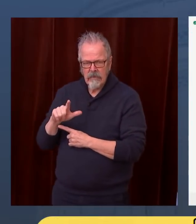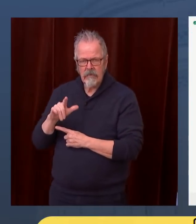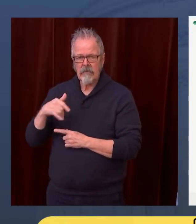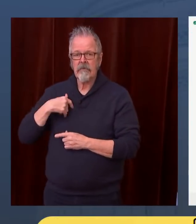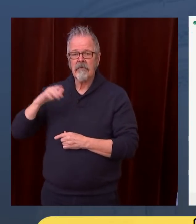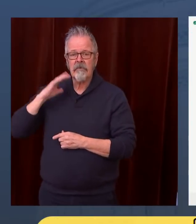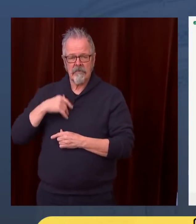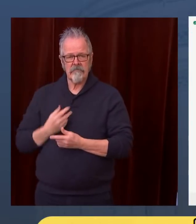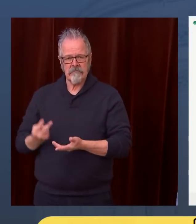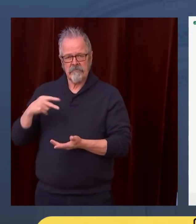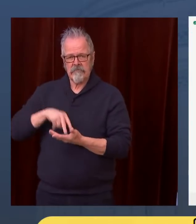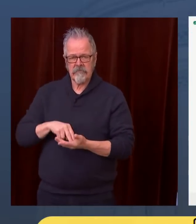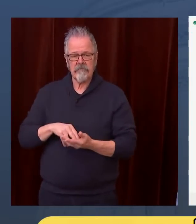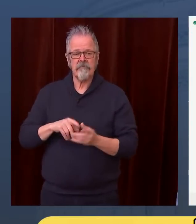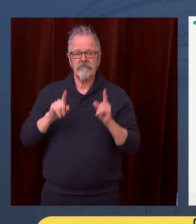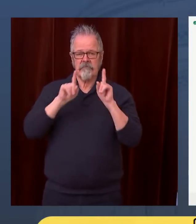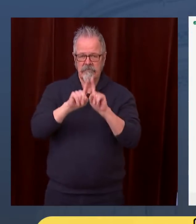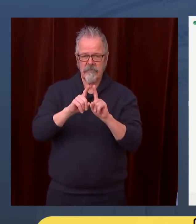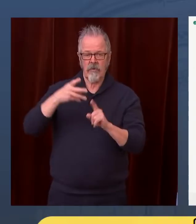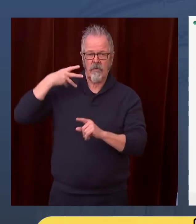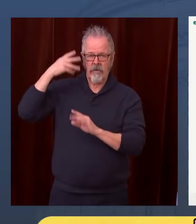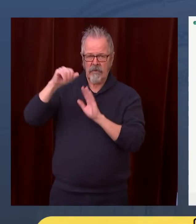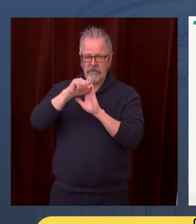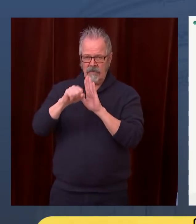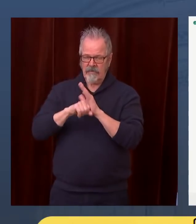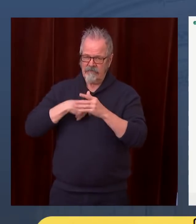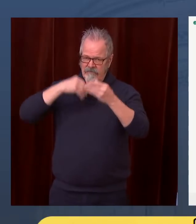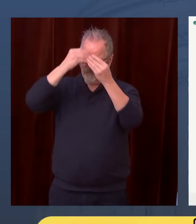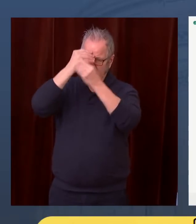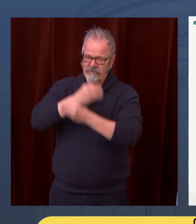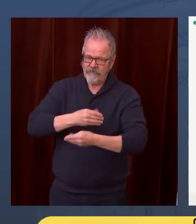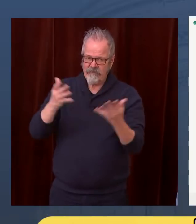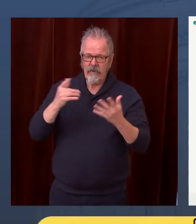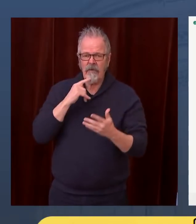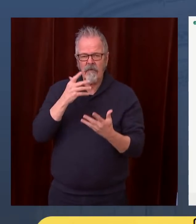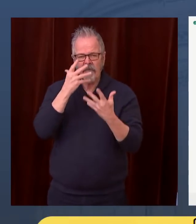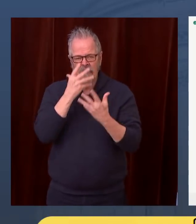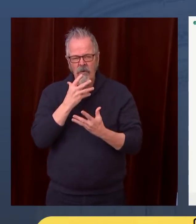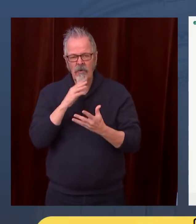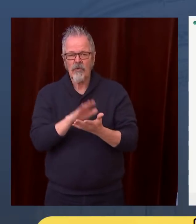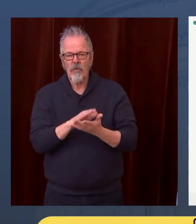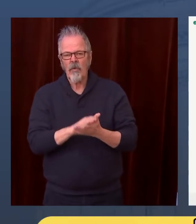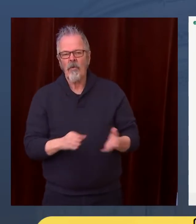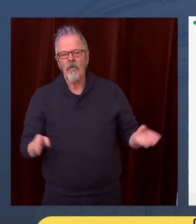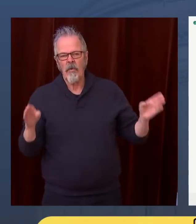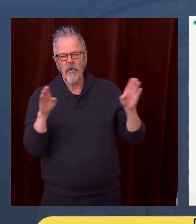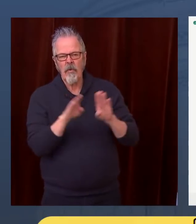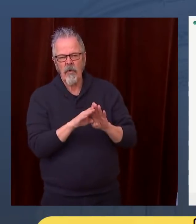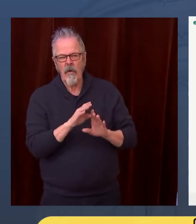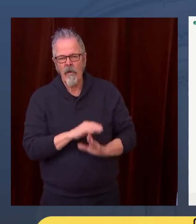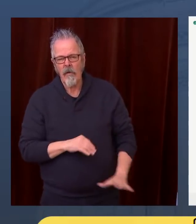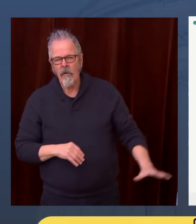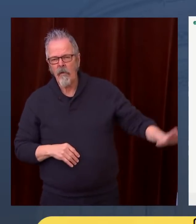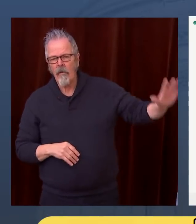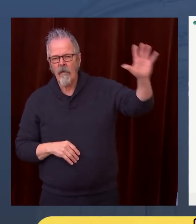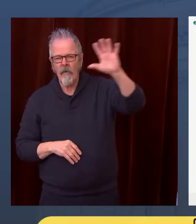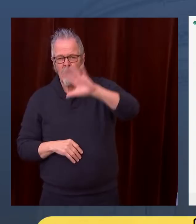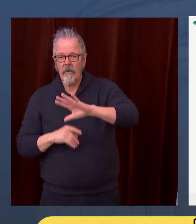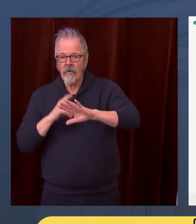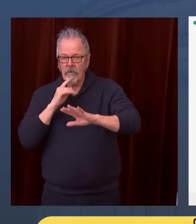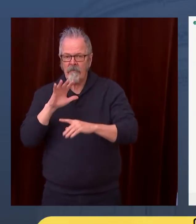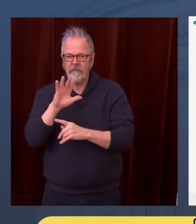and on that fateful day announced that schools were closing in this state, and they closed in all states across the country. At 1.53 million